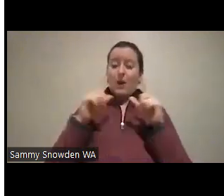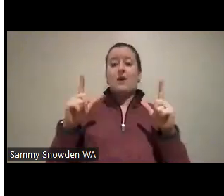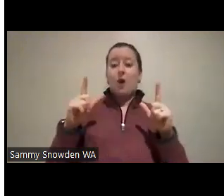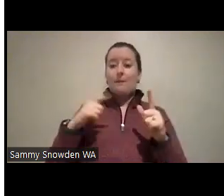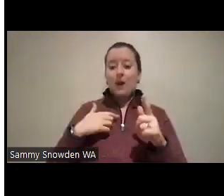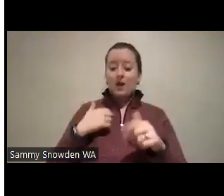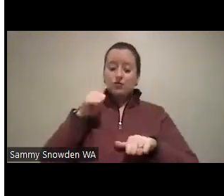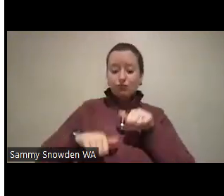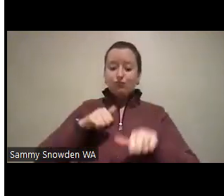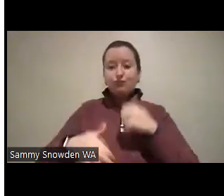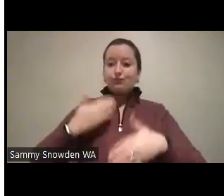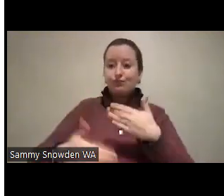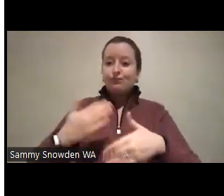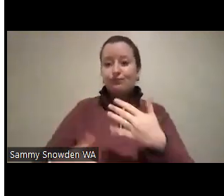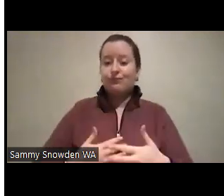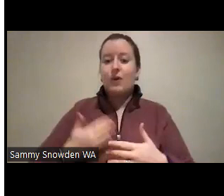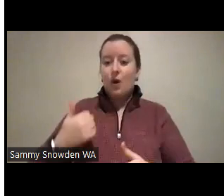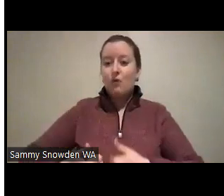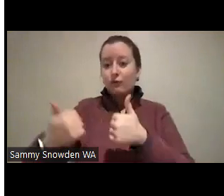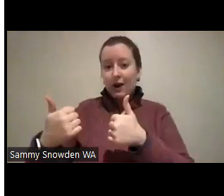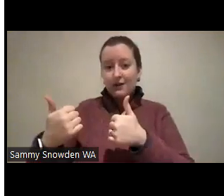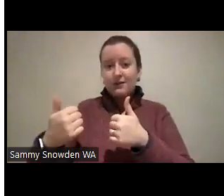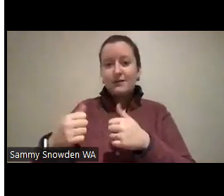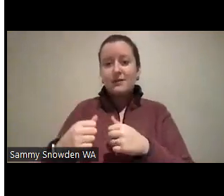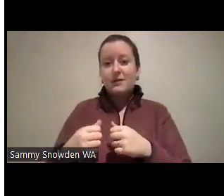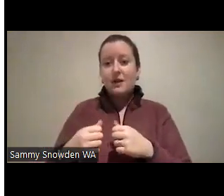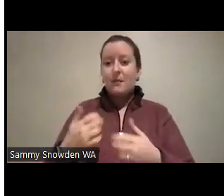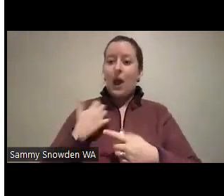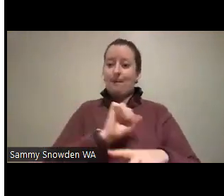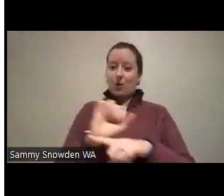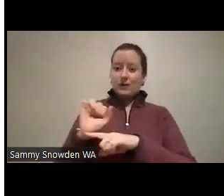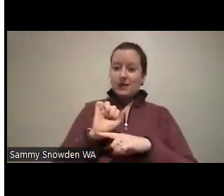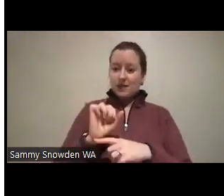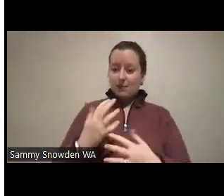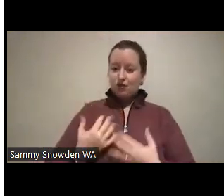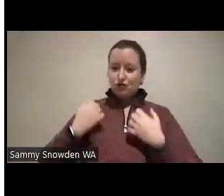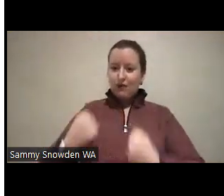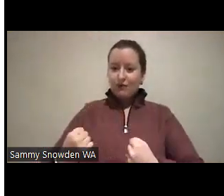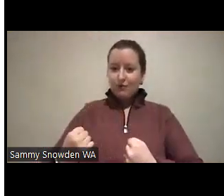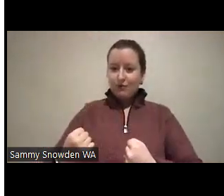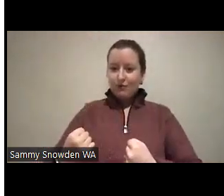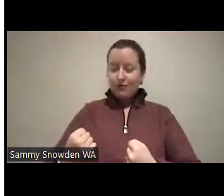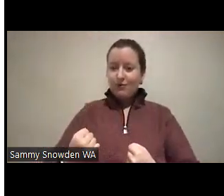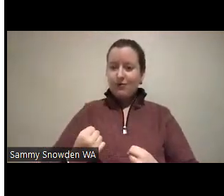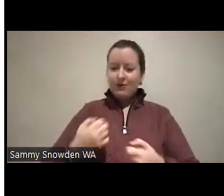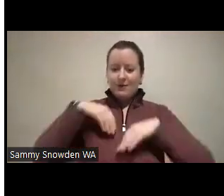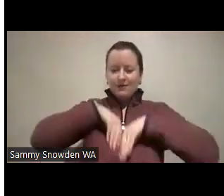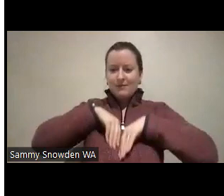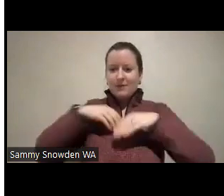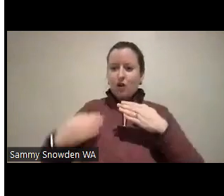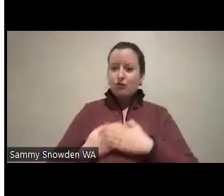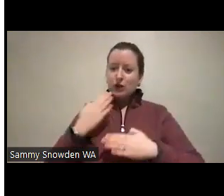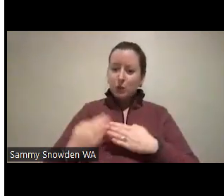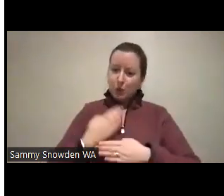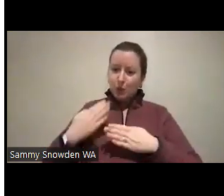better. Our immune system can be strengthened, and all the cells within our body can renew and replenish itself.